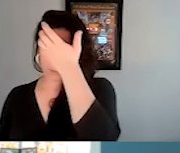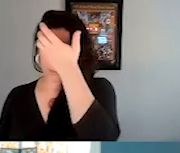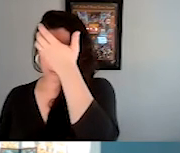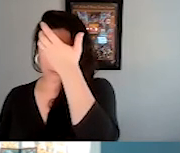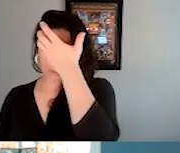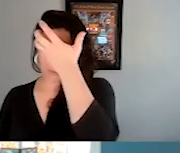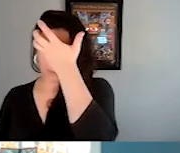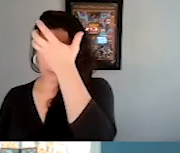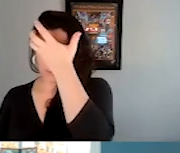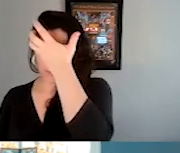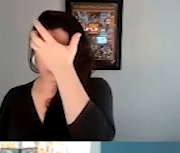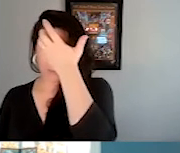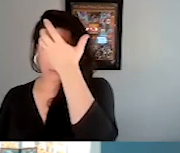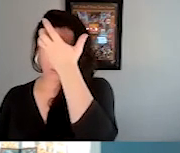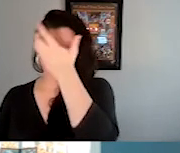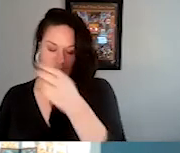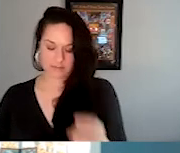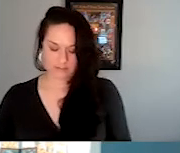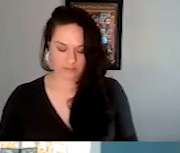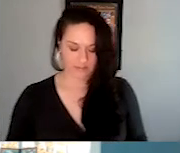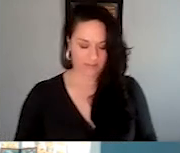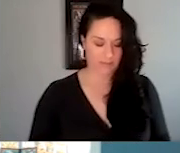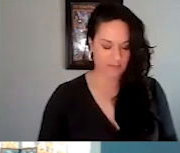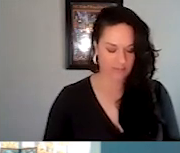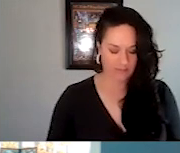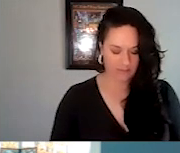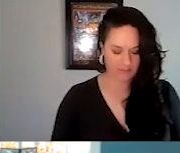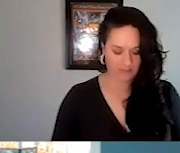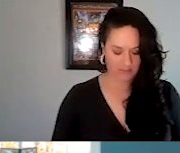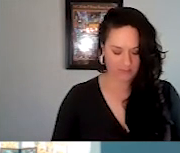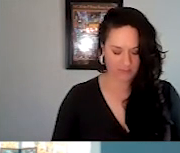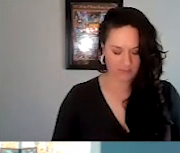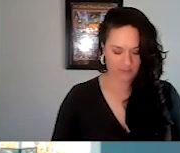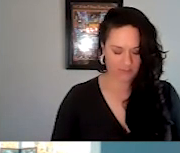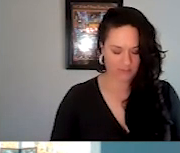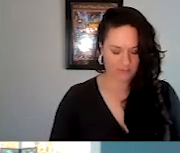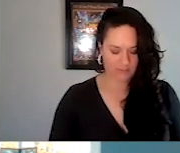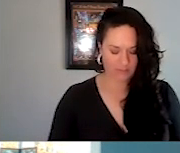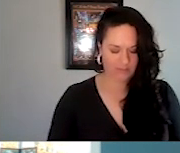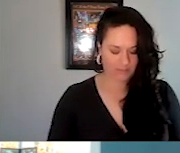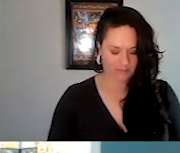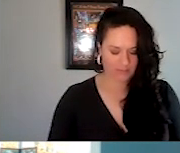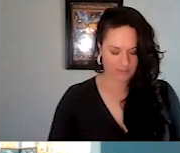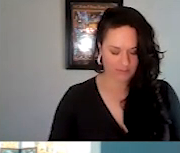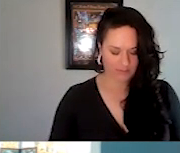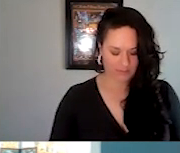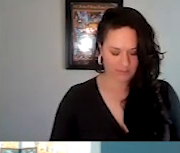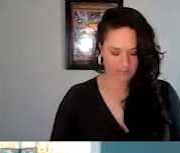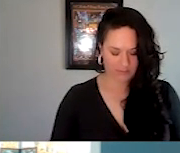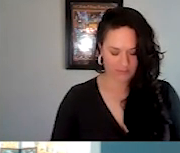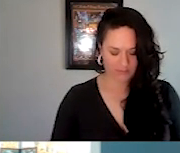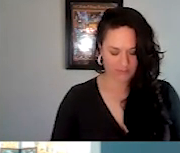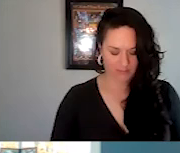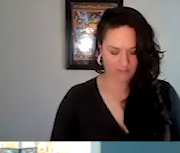that before. So Colorado's legislature passed a bill. New York's Cannabis Control Board actually published